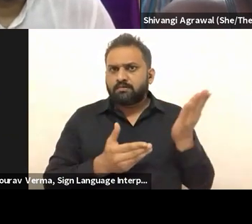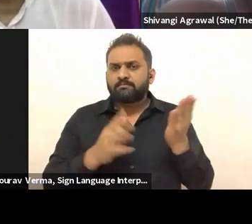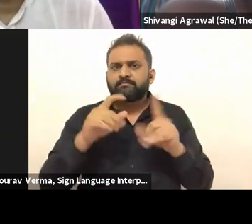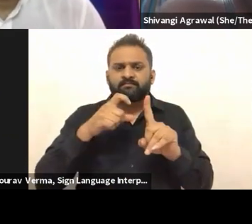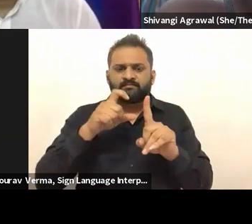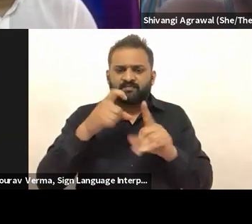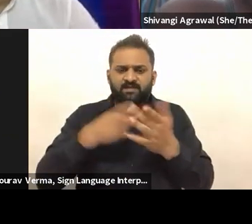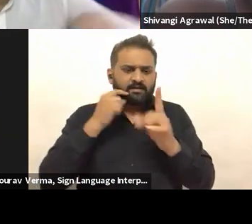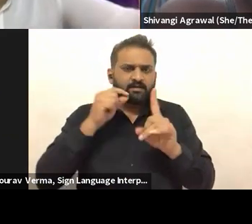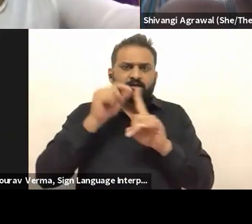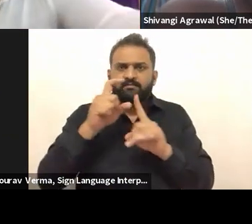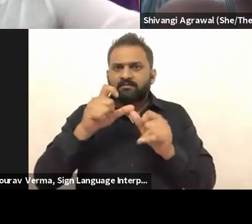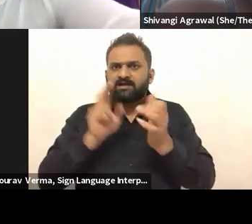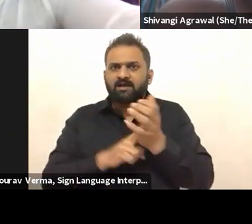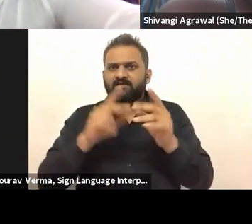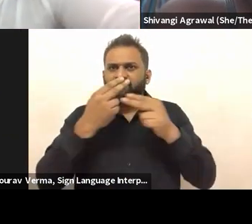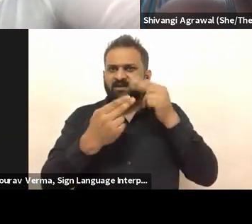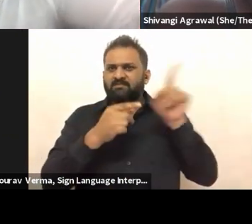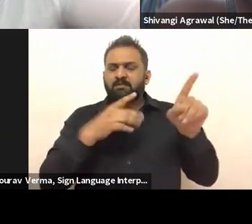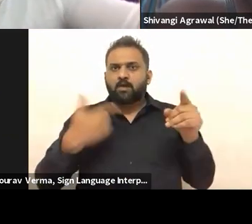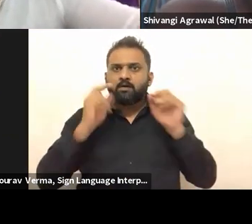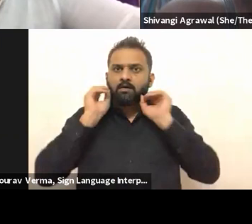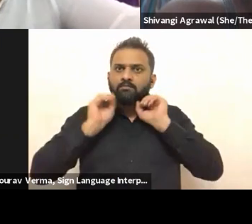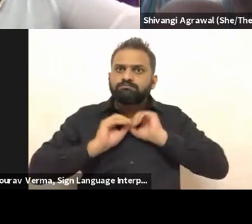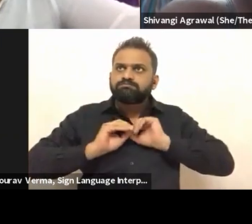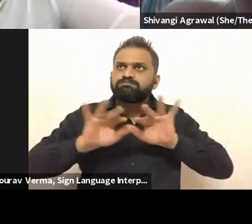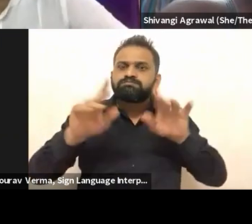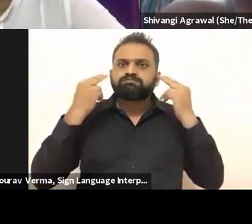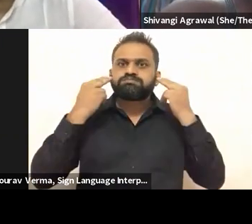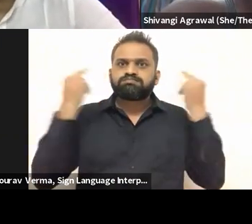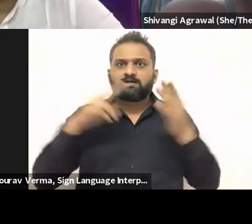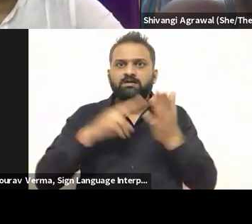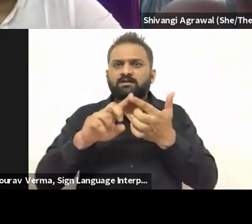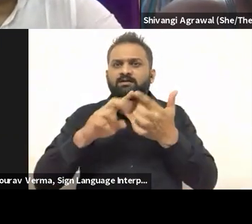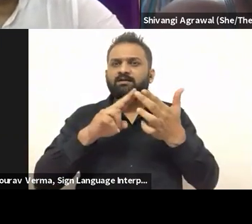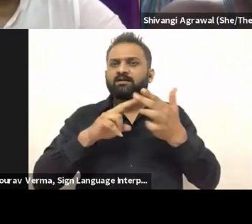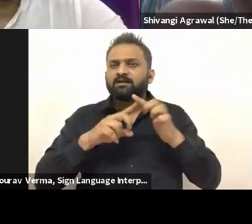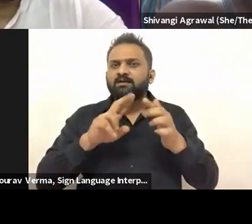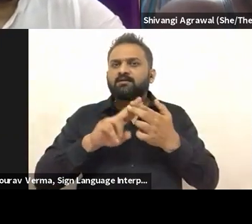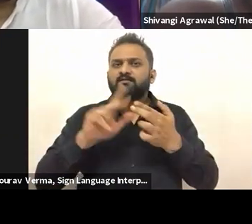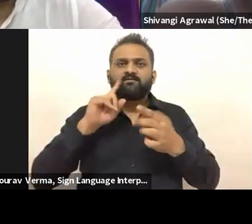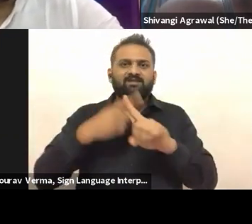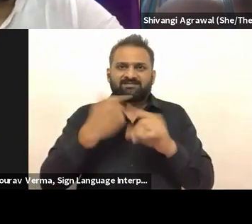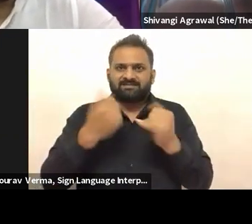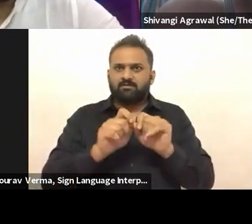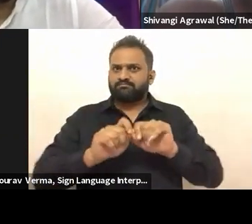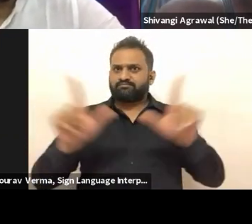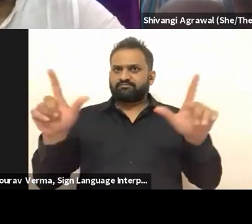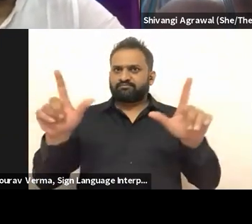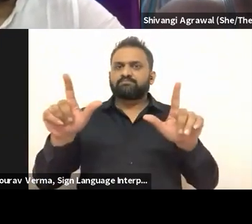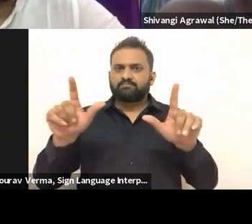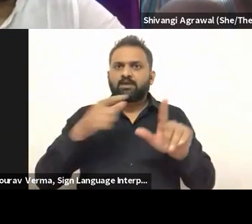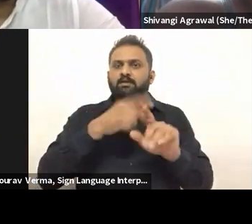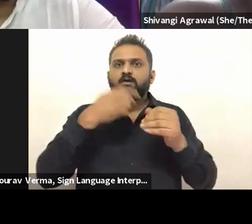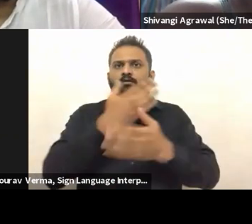like became really popular. It's on Netflix, and it's really archiving the disabled history, the Crip